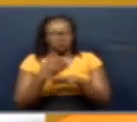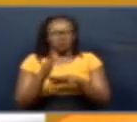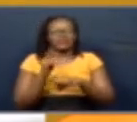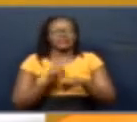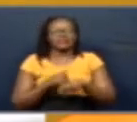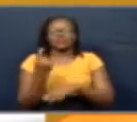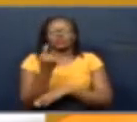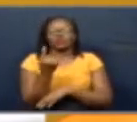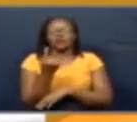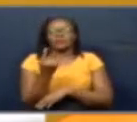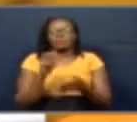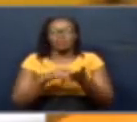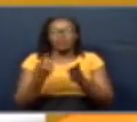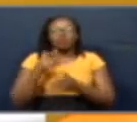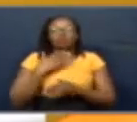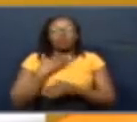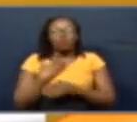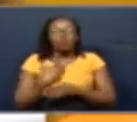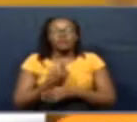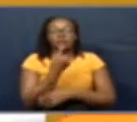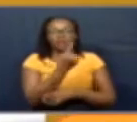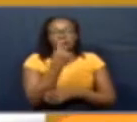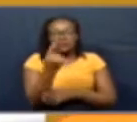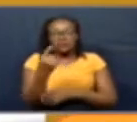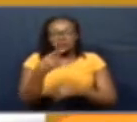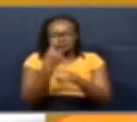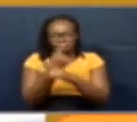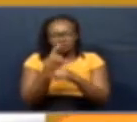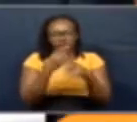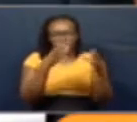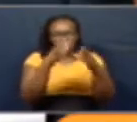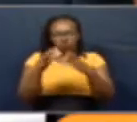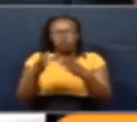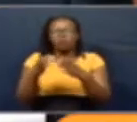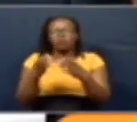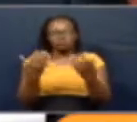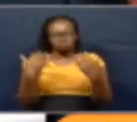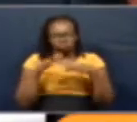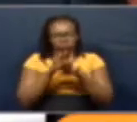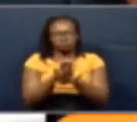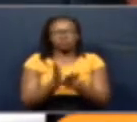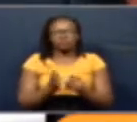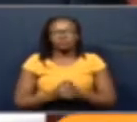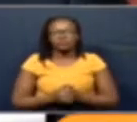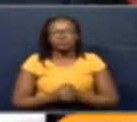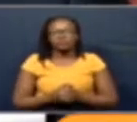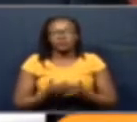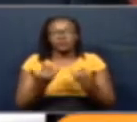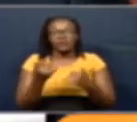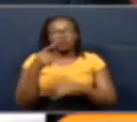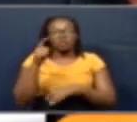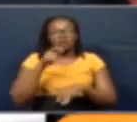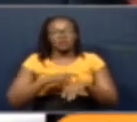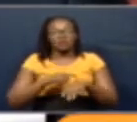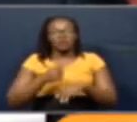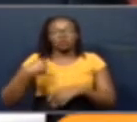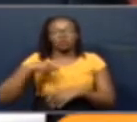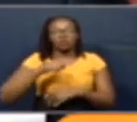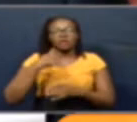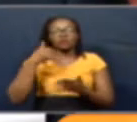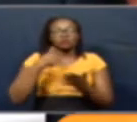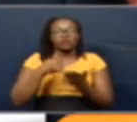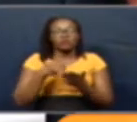So this brings now that multi-agency, inter-agency approach. It is time we devolve